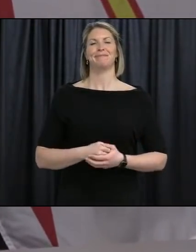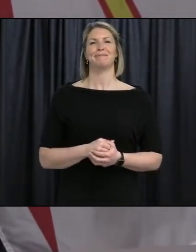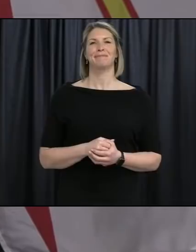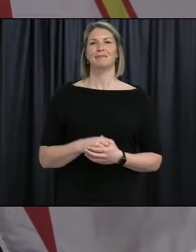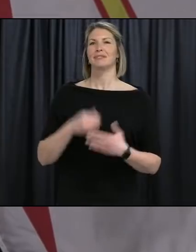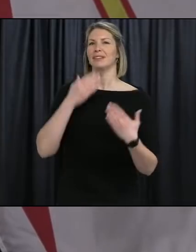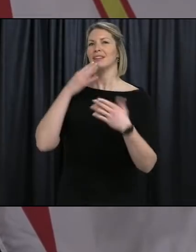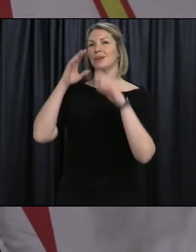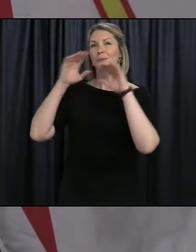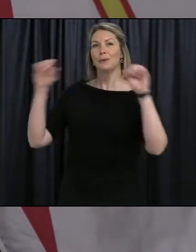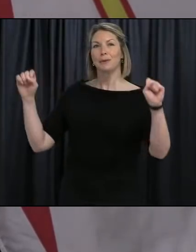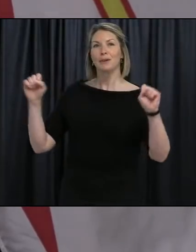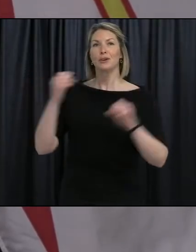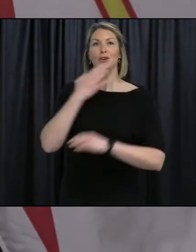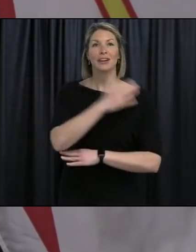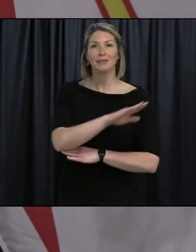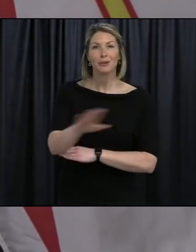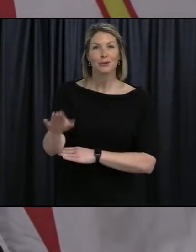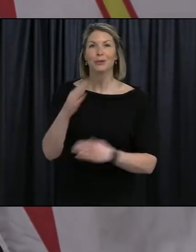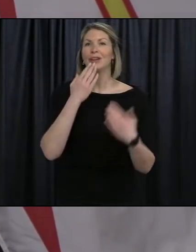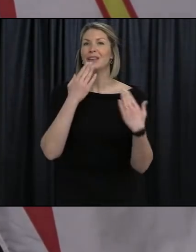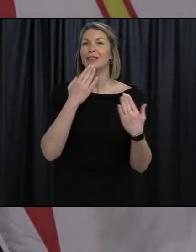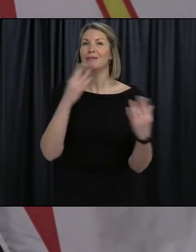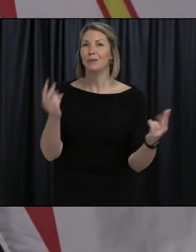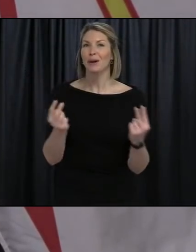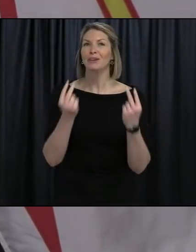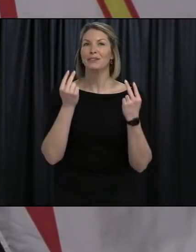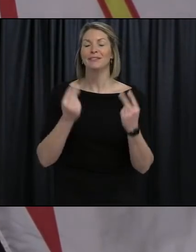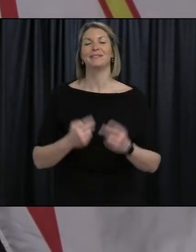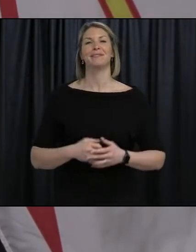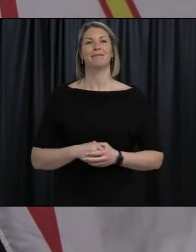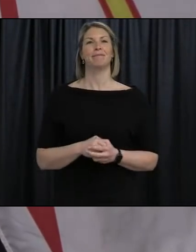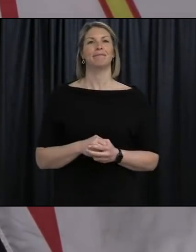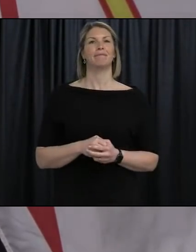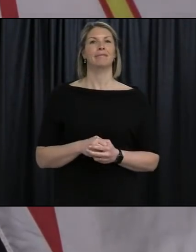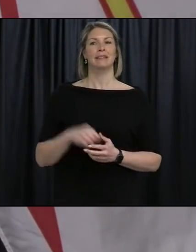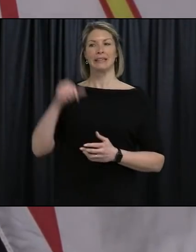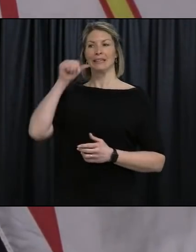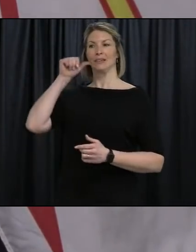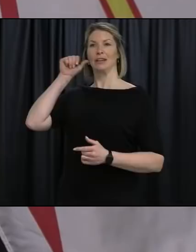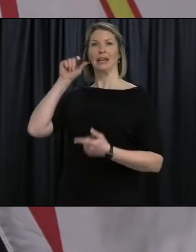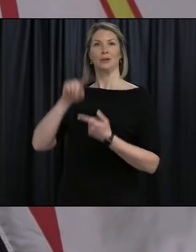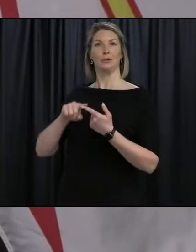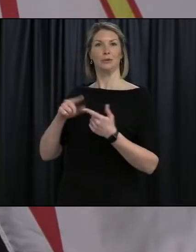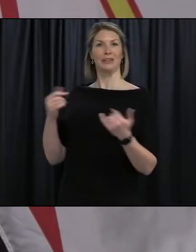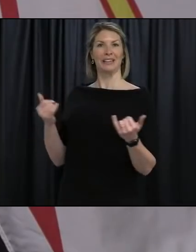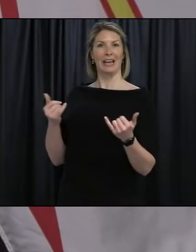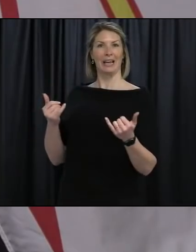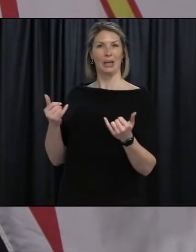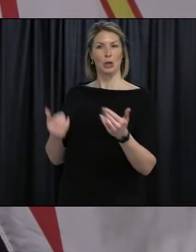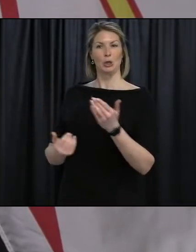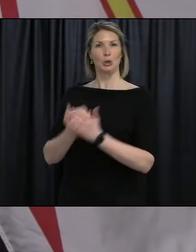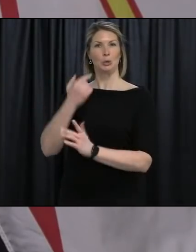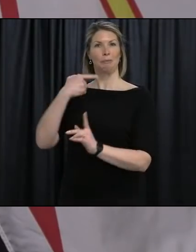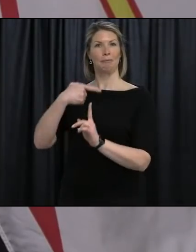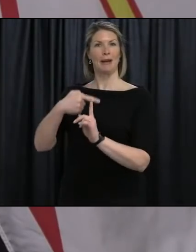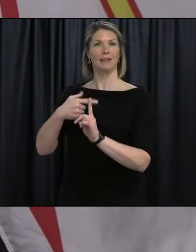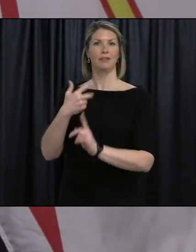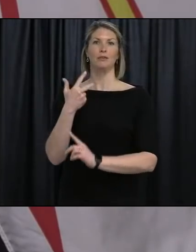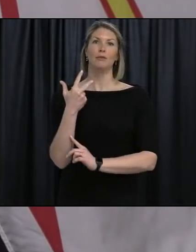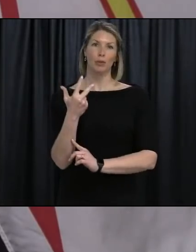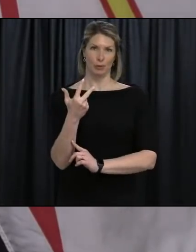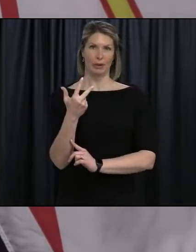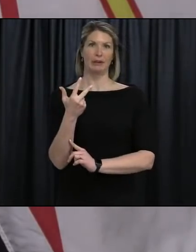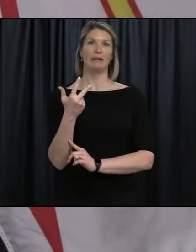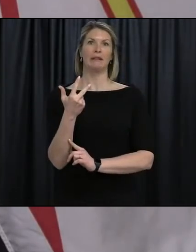Thank you, Premier. Good afternoon, everyone. Thanks for joining us. Since the media advisory yesterday, we have 3 new cases of